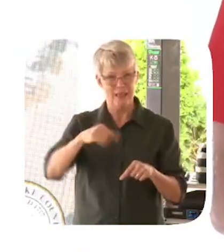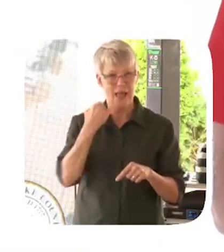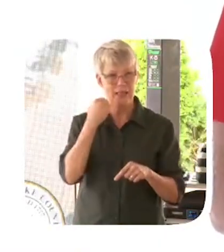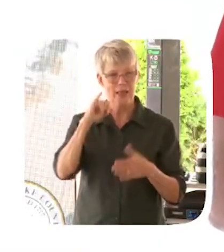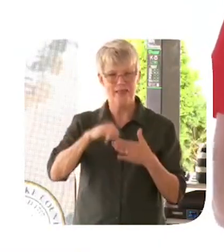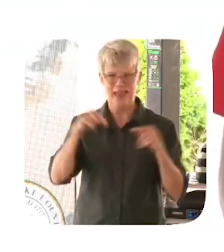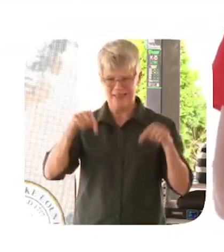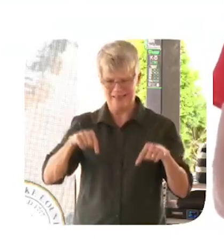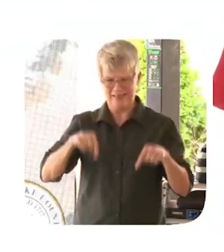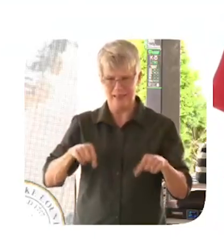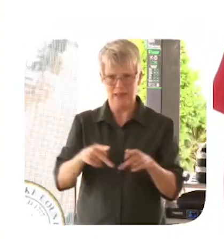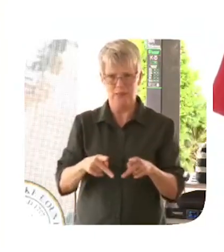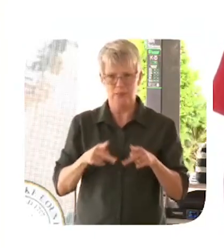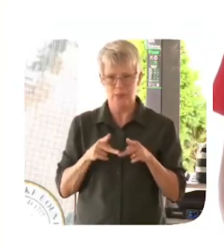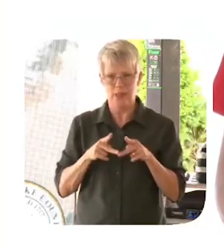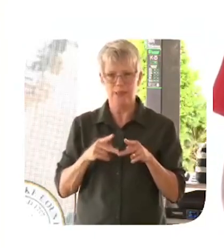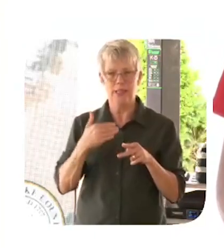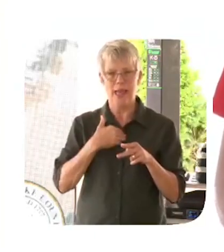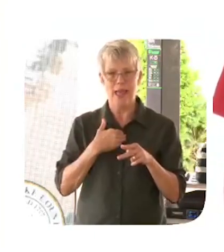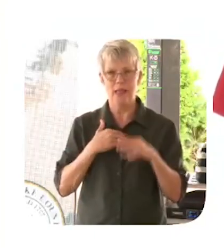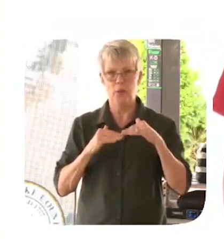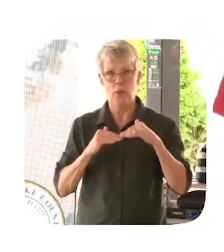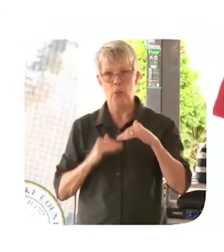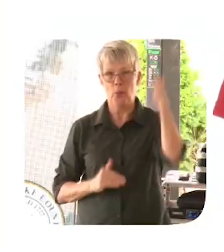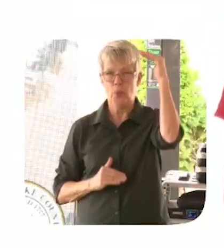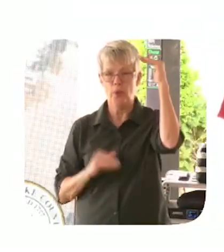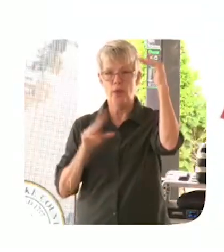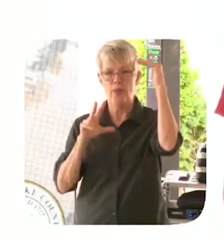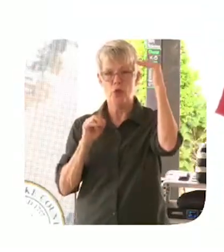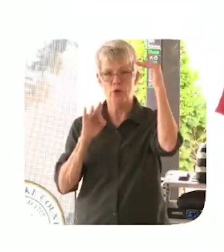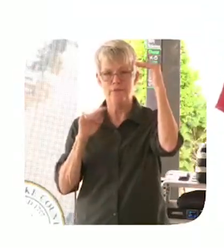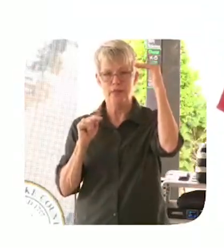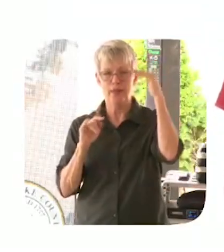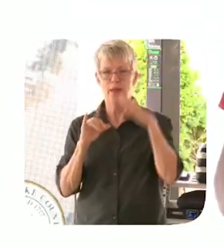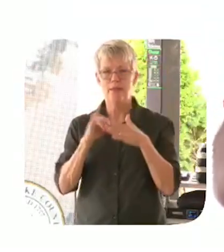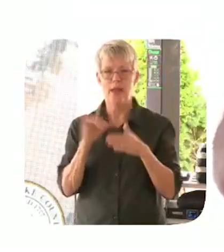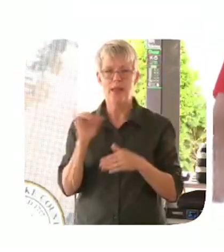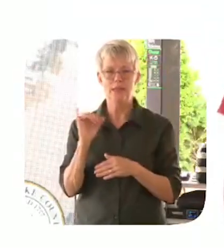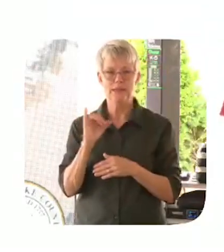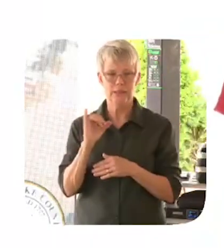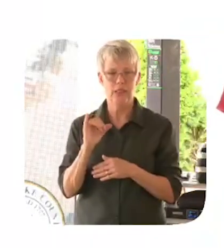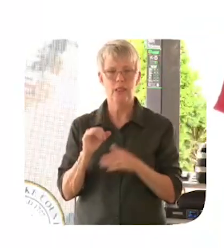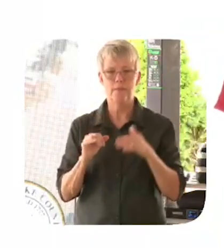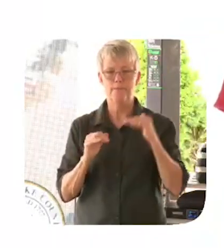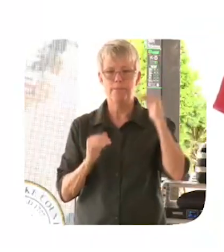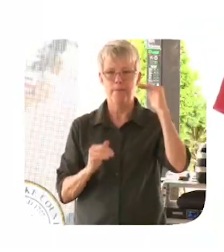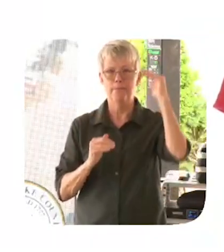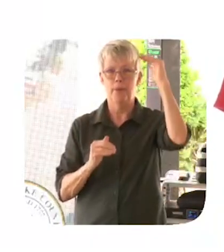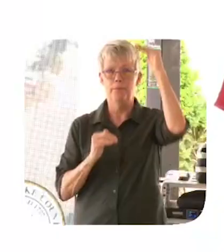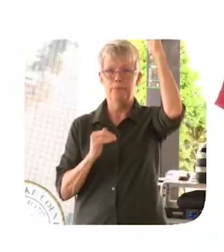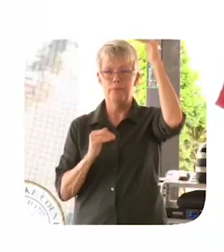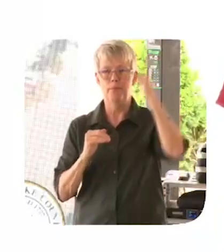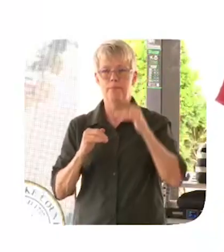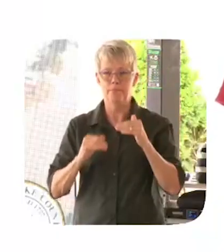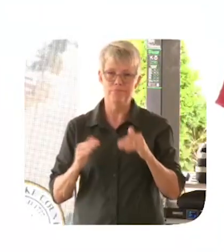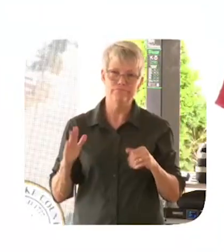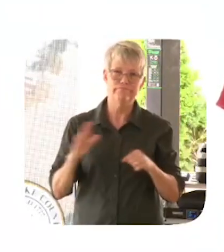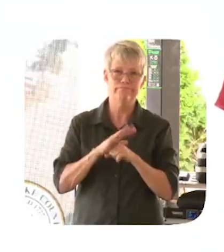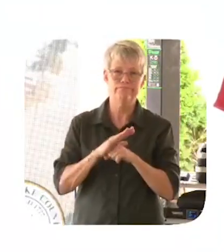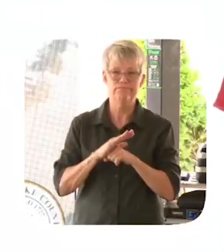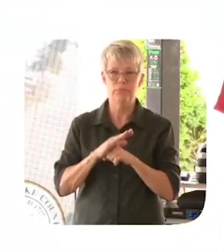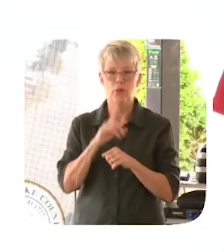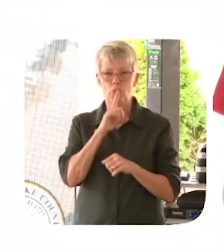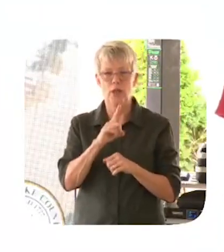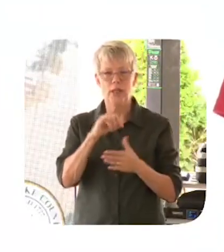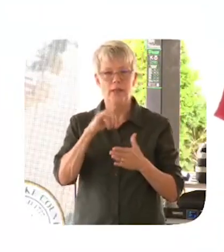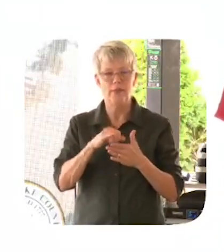under 30 feet of water, that's hard to grasp. That's 3 basketball goals stacked on top of each other. It's